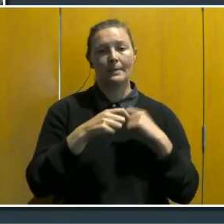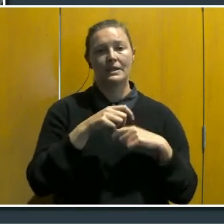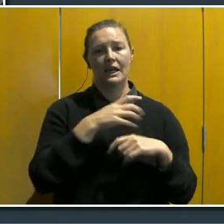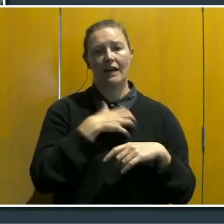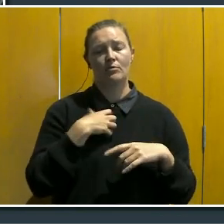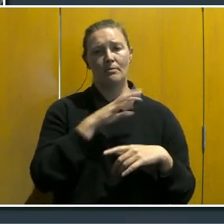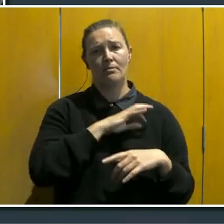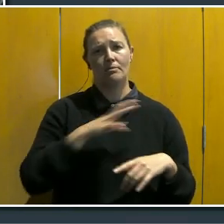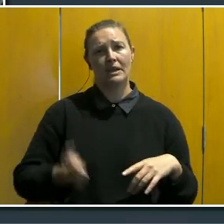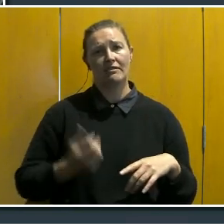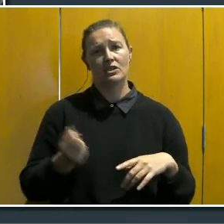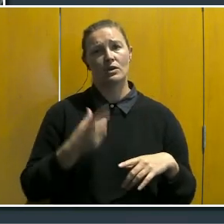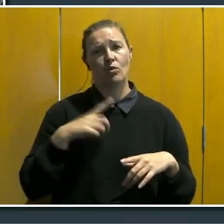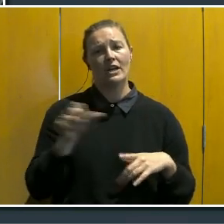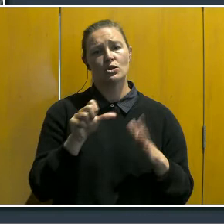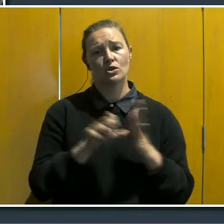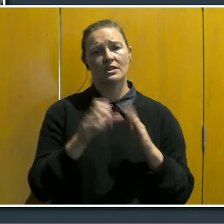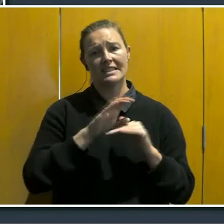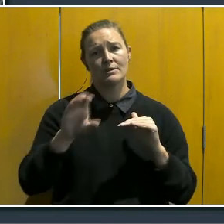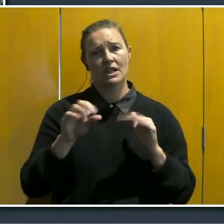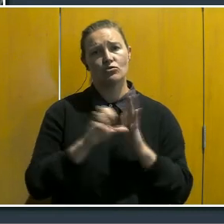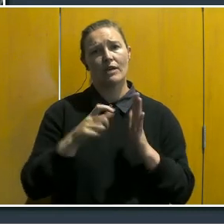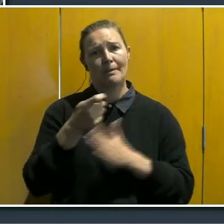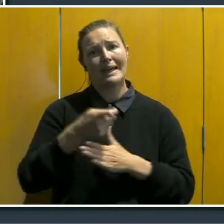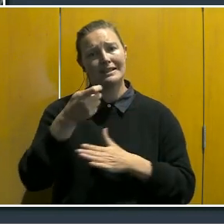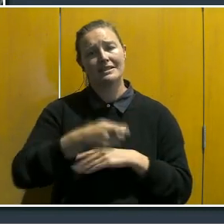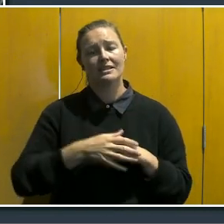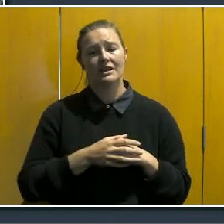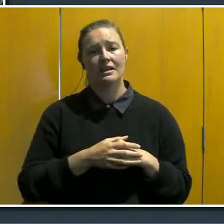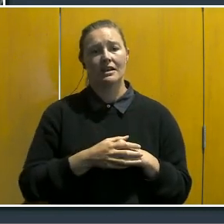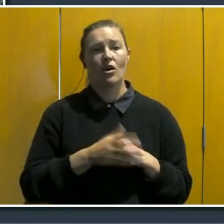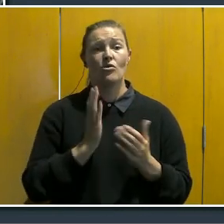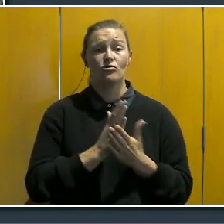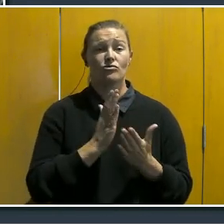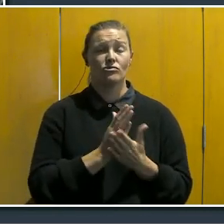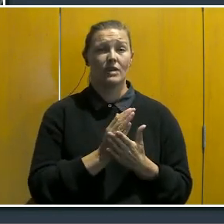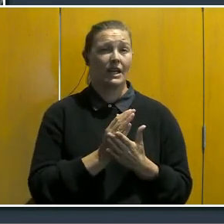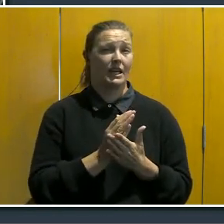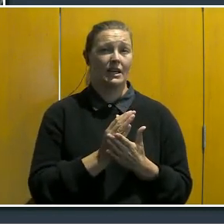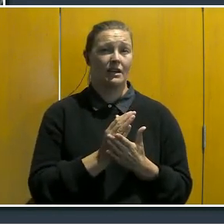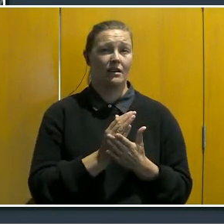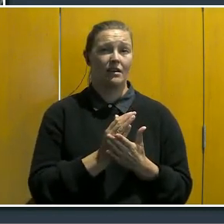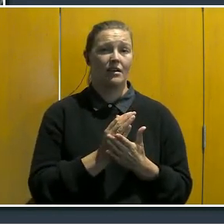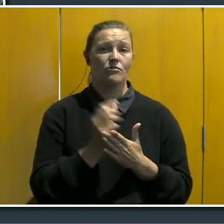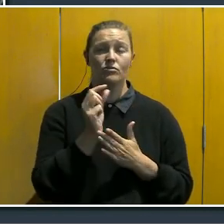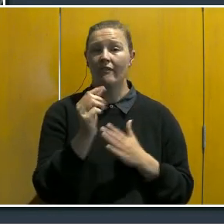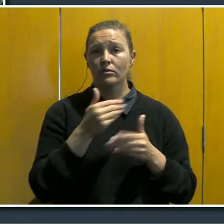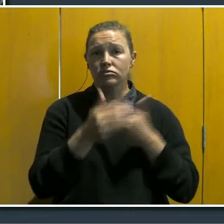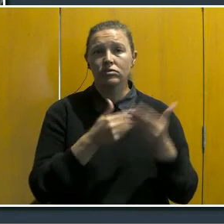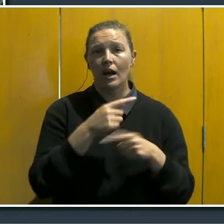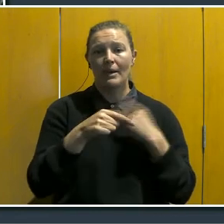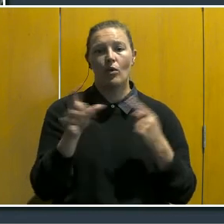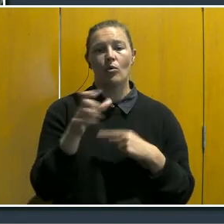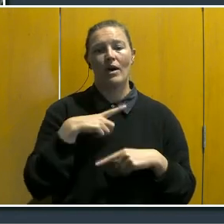beneficiaries, why should these ratepayers be subsidised? I am probably only scratching the surface of why commercial ratepayers should not be subsidised by